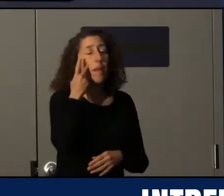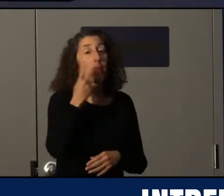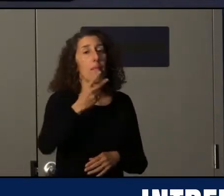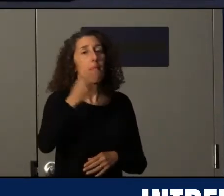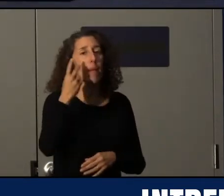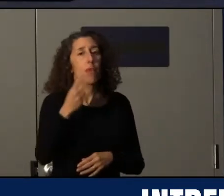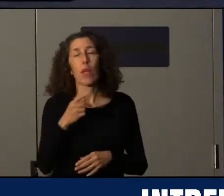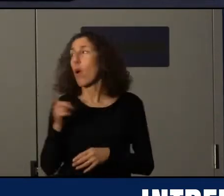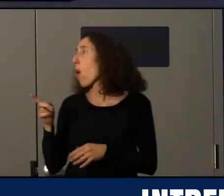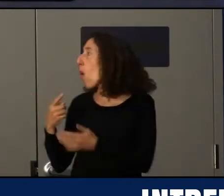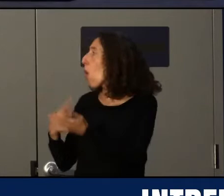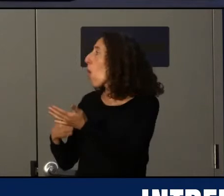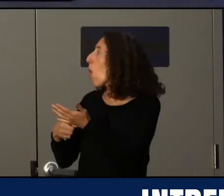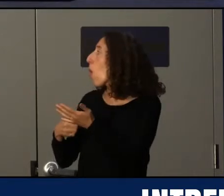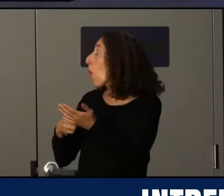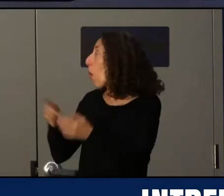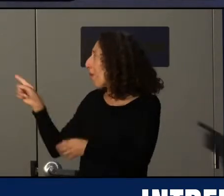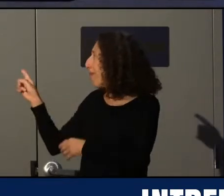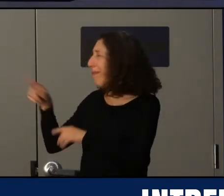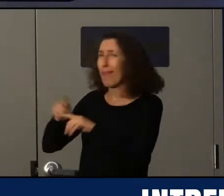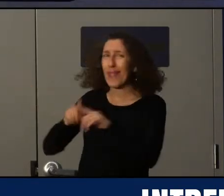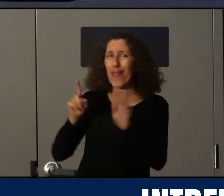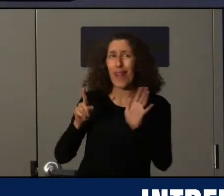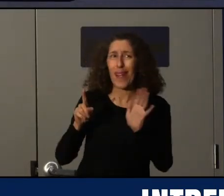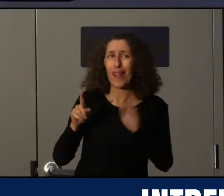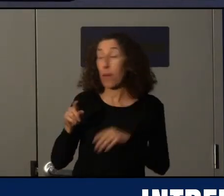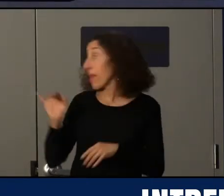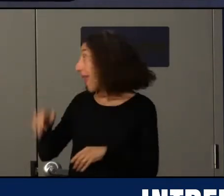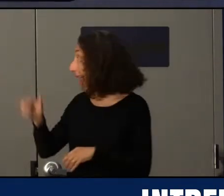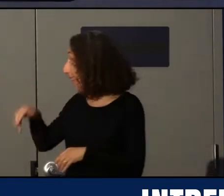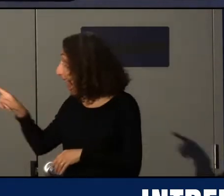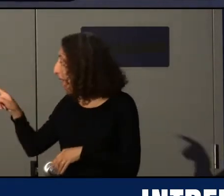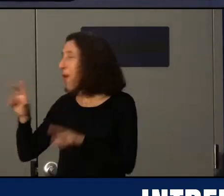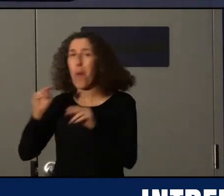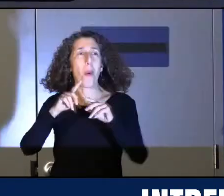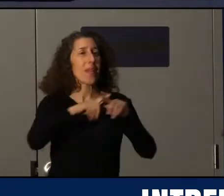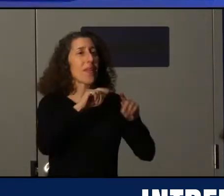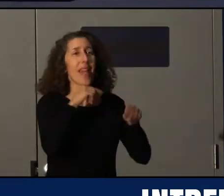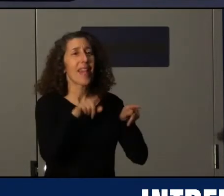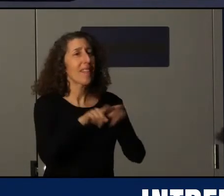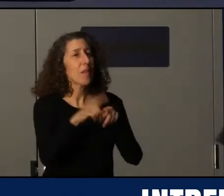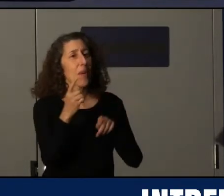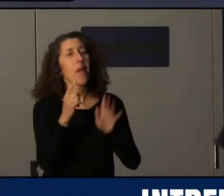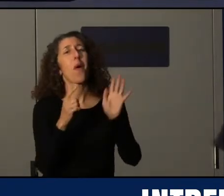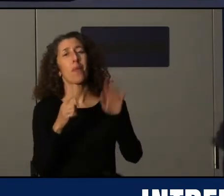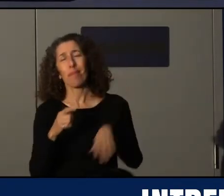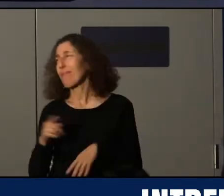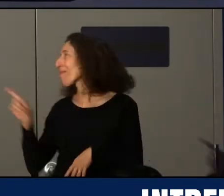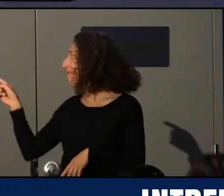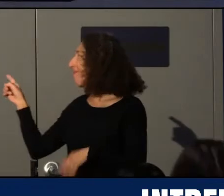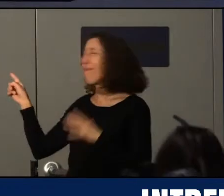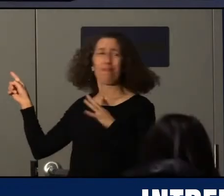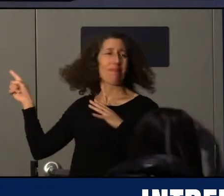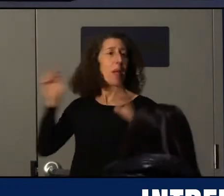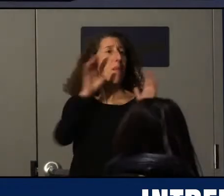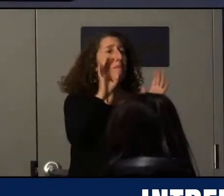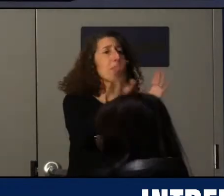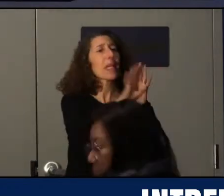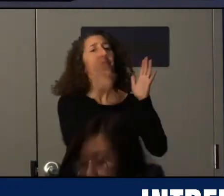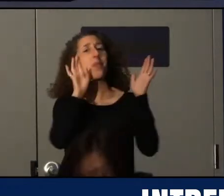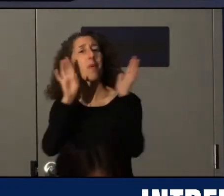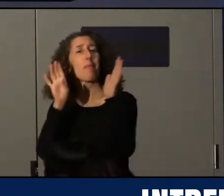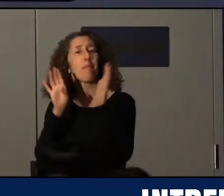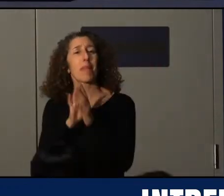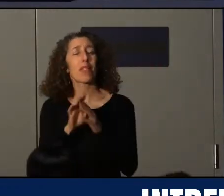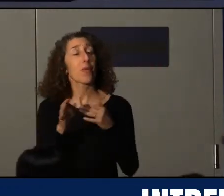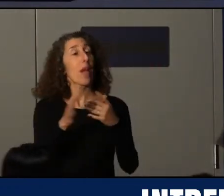there? No, it's a different one that's I would back hope there, so, yeah. Because that would make it very rare, the one you had back there. But tell us a little bit about some of the things you did in space and some of